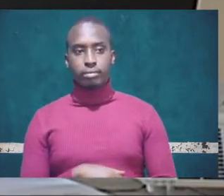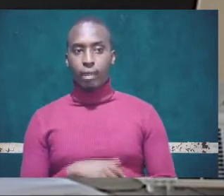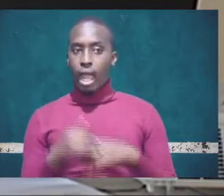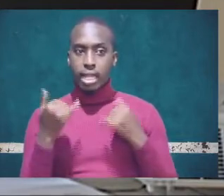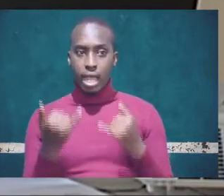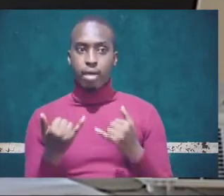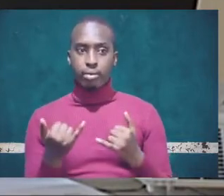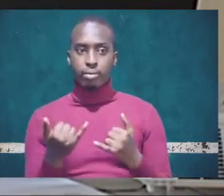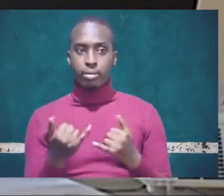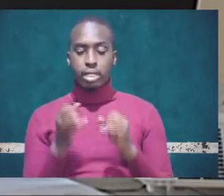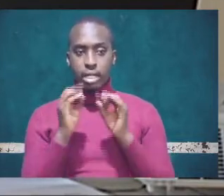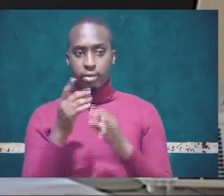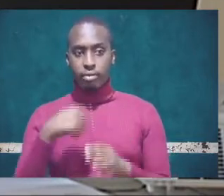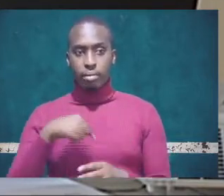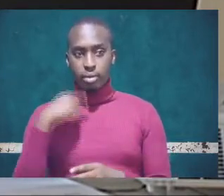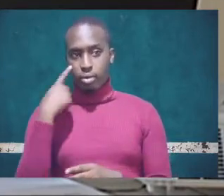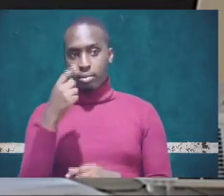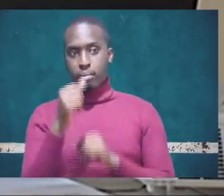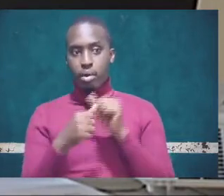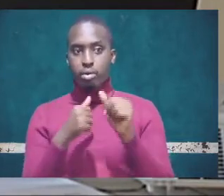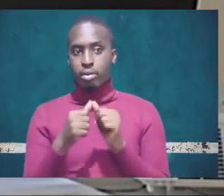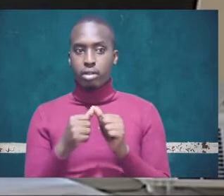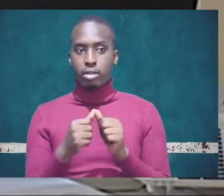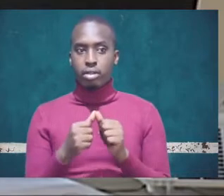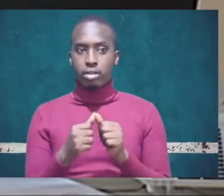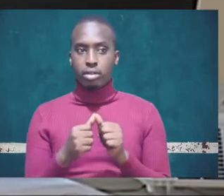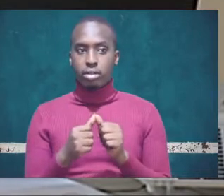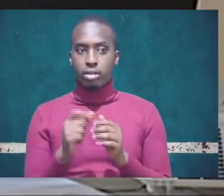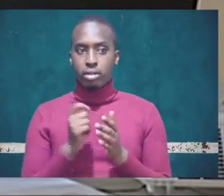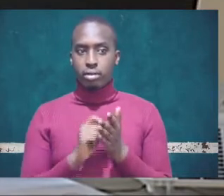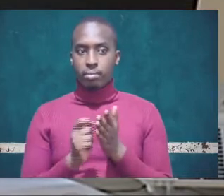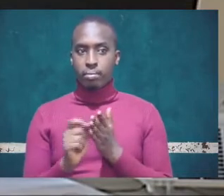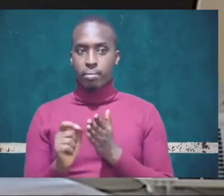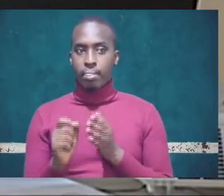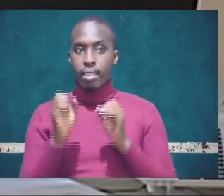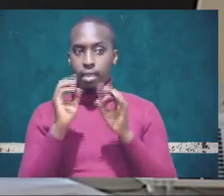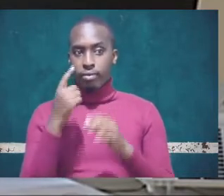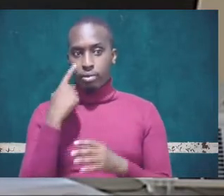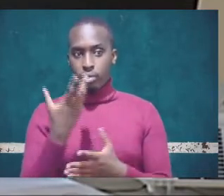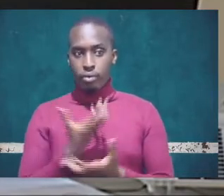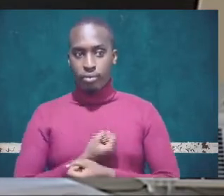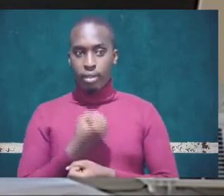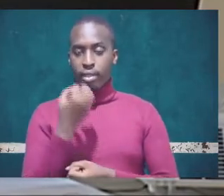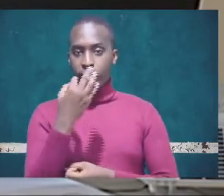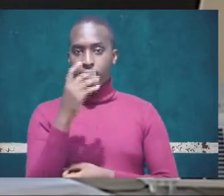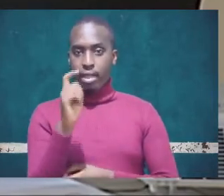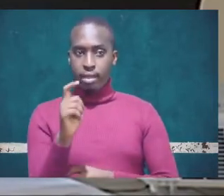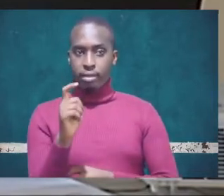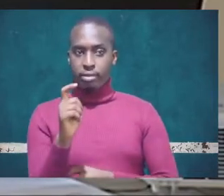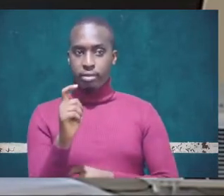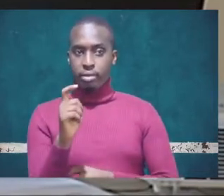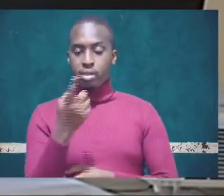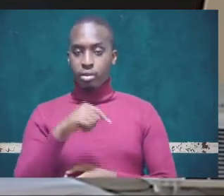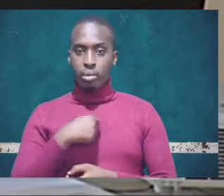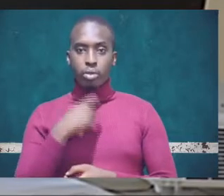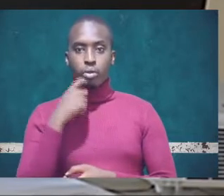Now, if we look for the solution, whoops, we've written it already. We have now 3x. We are